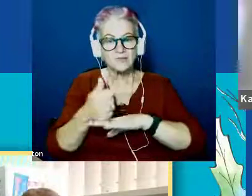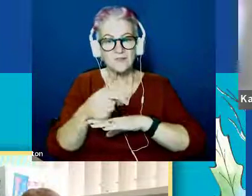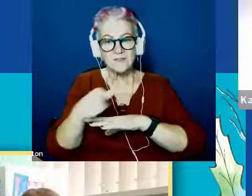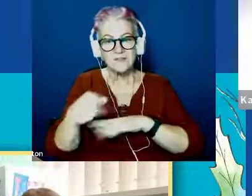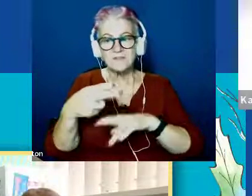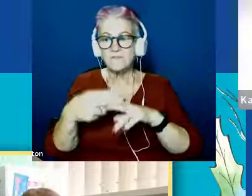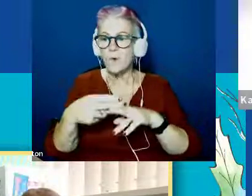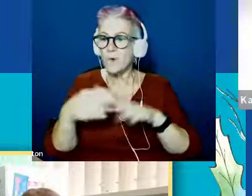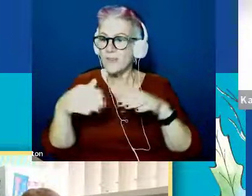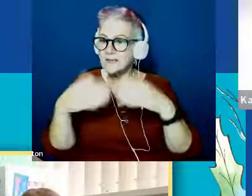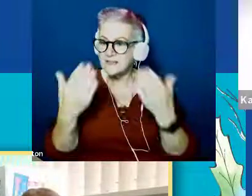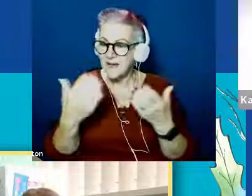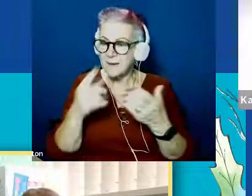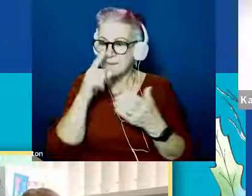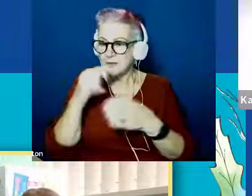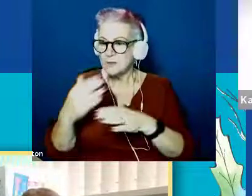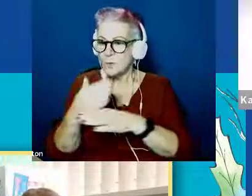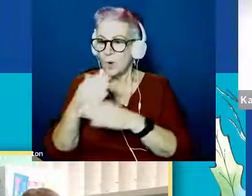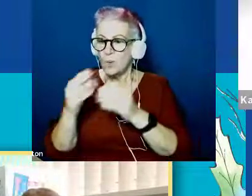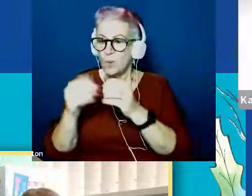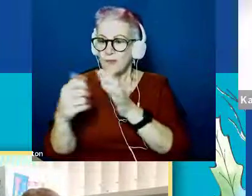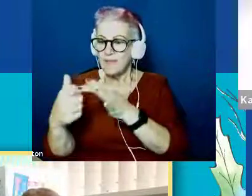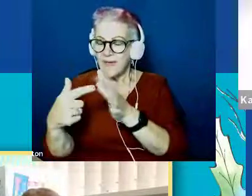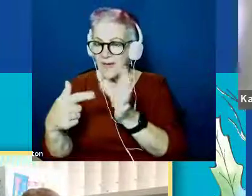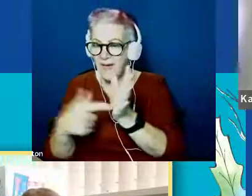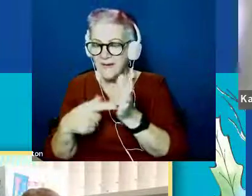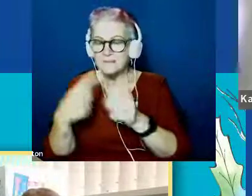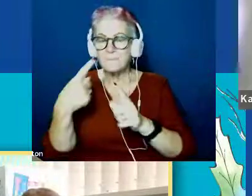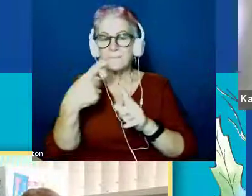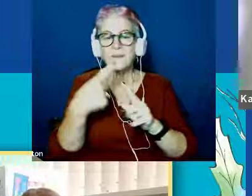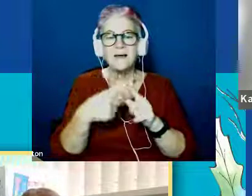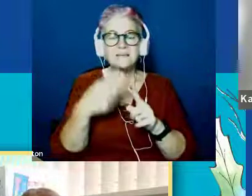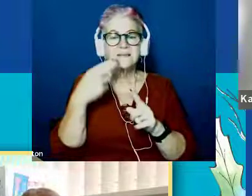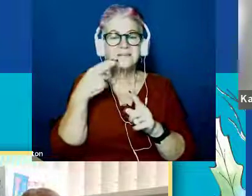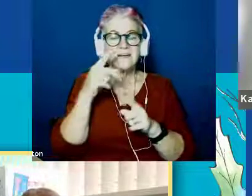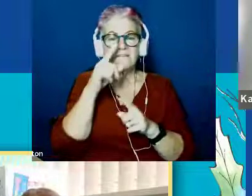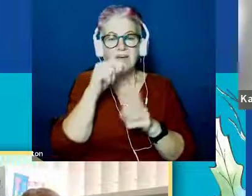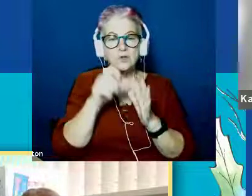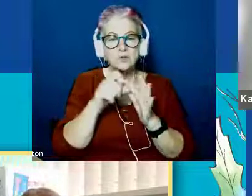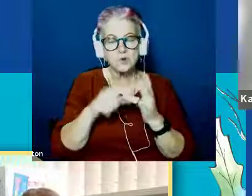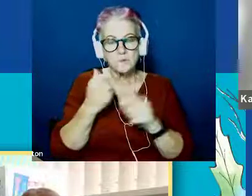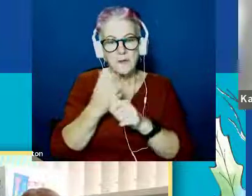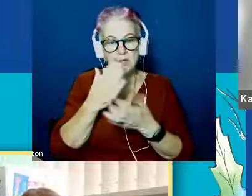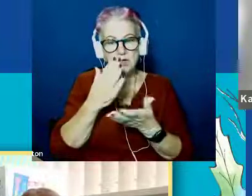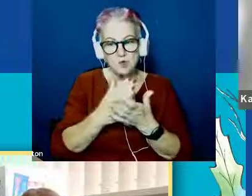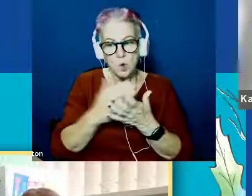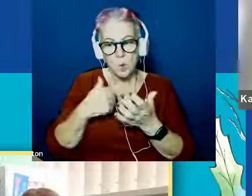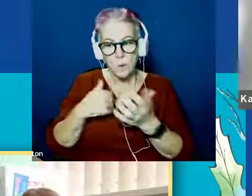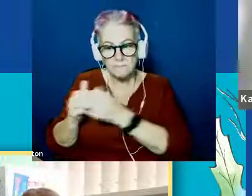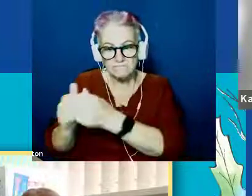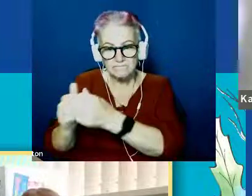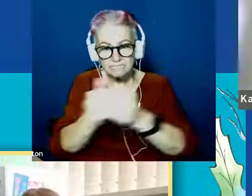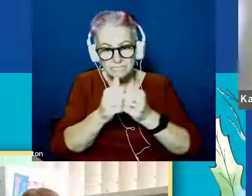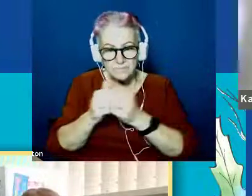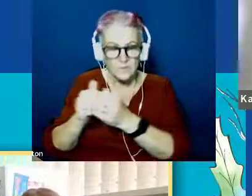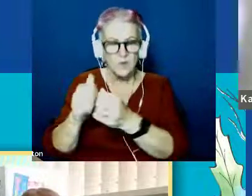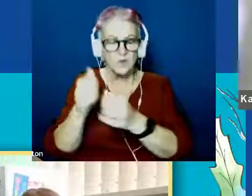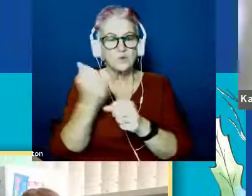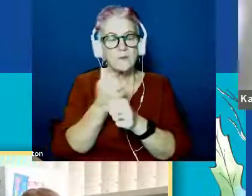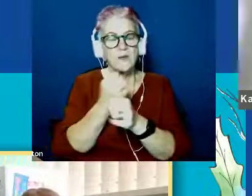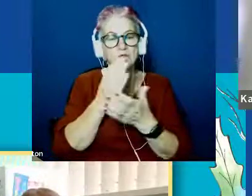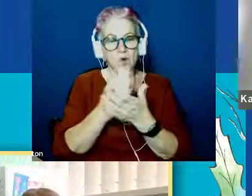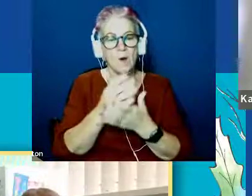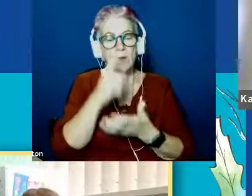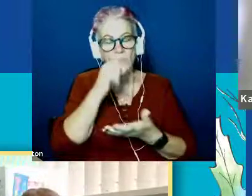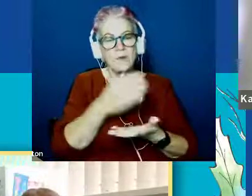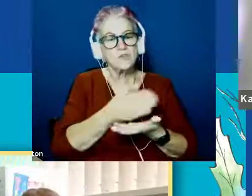with Kat and Deaf Can Do to work with Kate to make sure that there was lots of background information that was shared before she